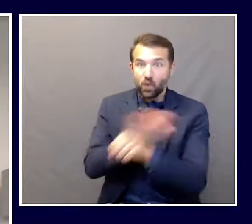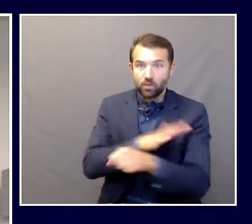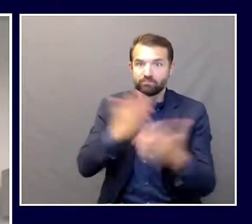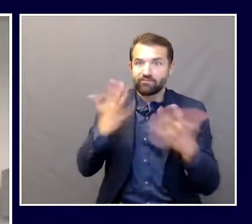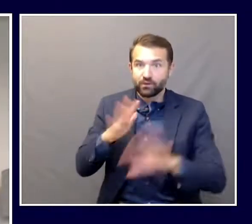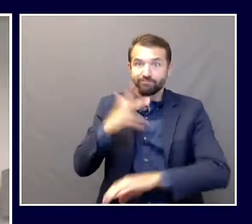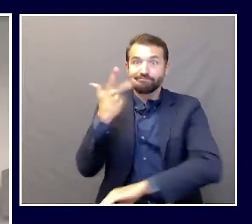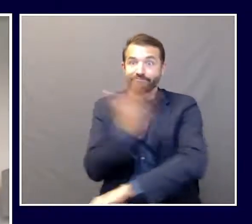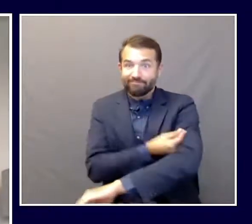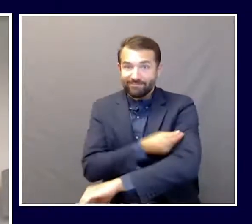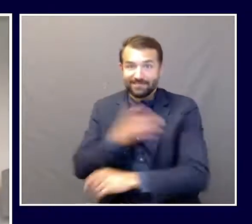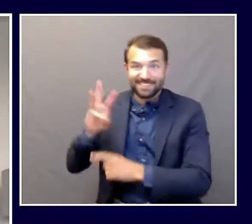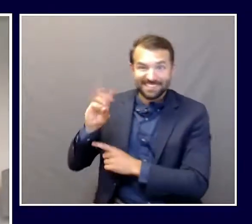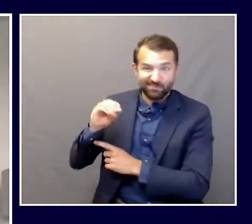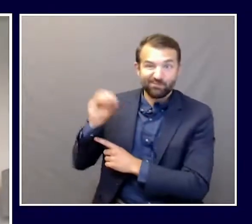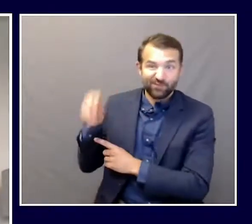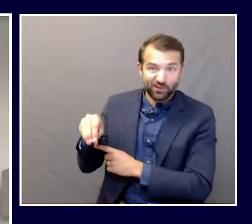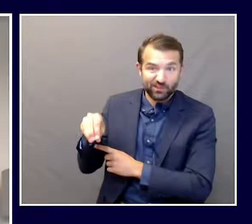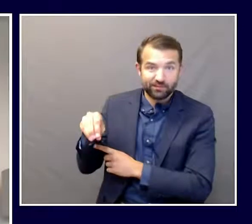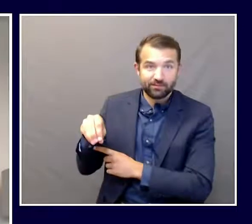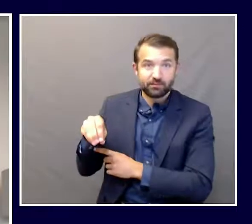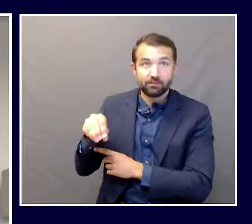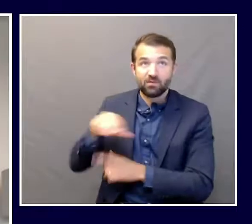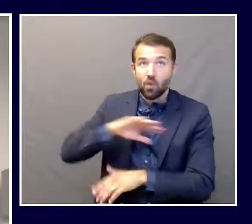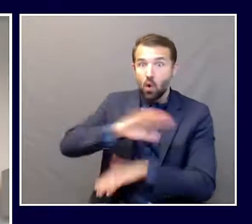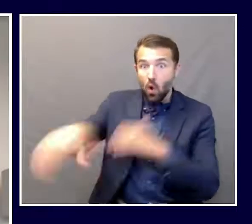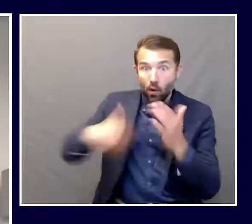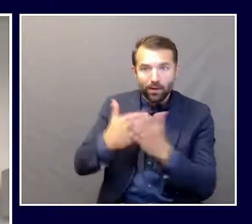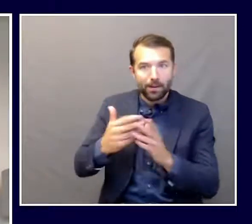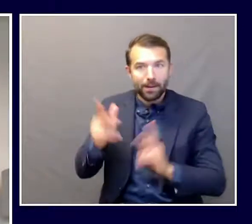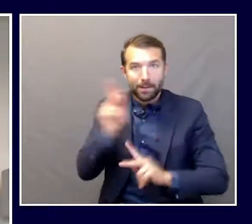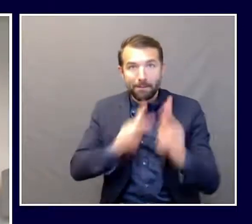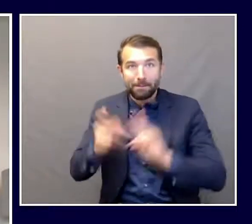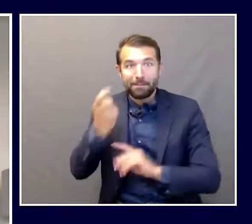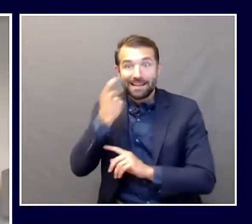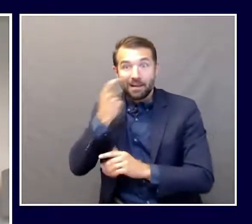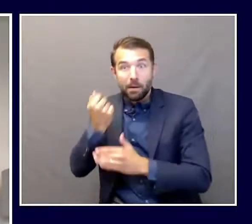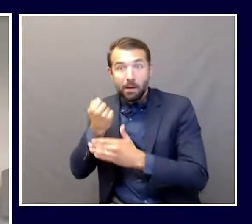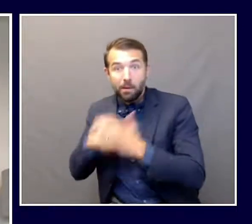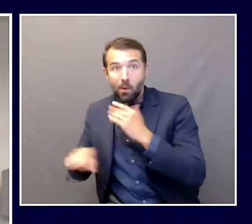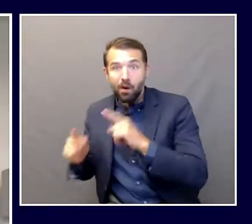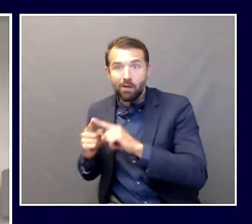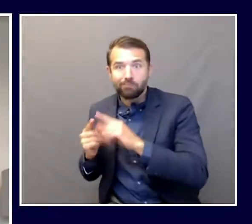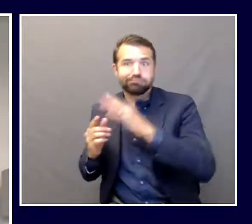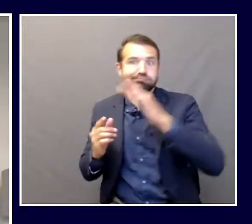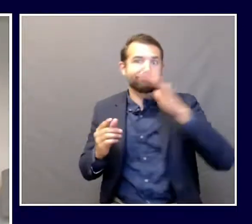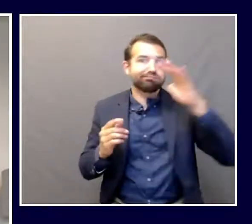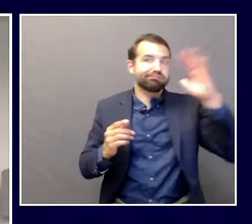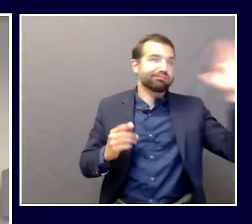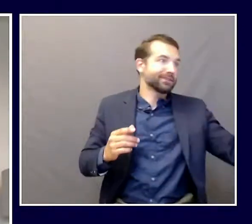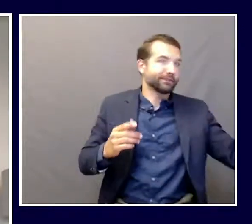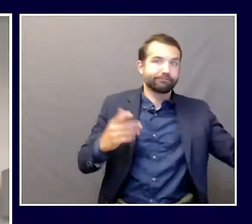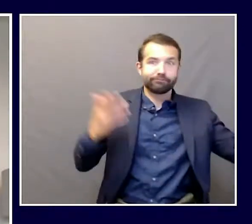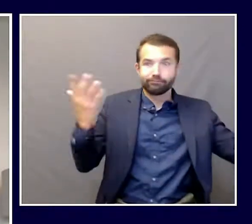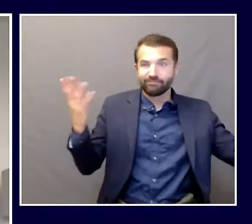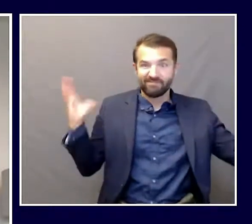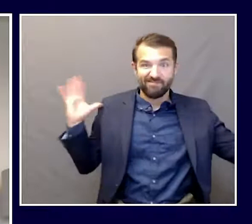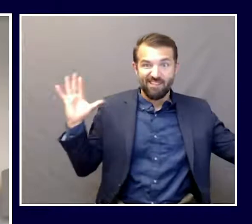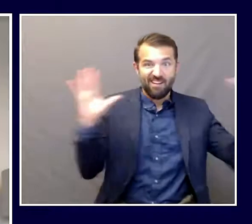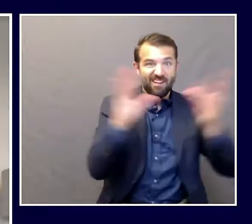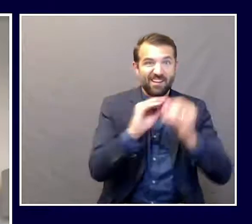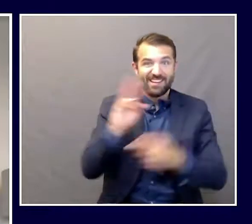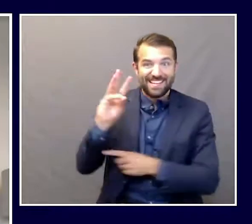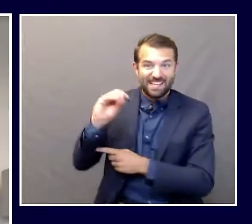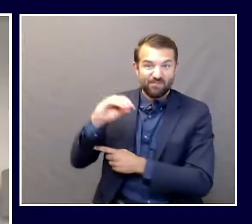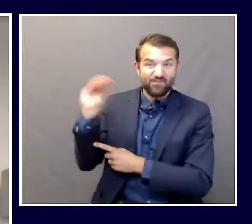entire state of Maine, 60% of the state is now fully vaccinated. If you zoom in on